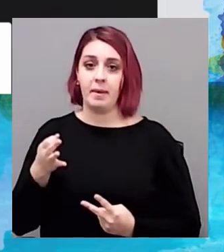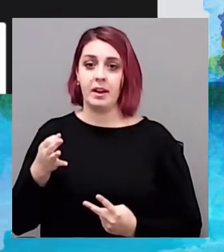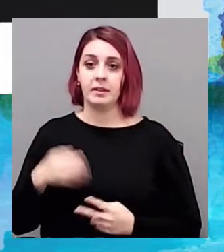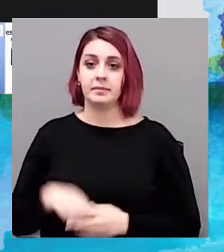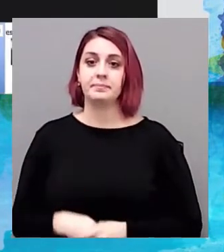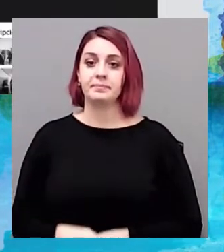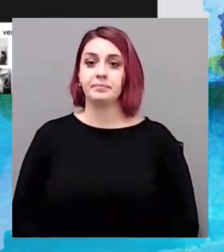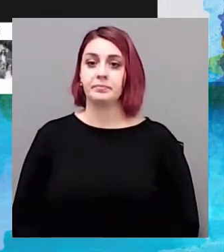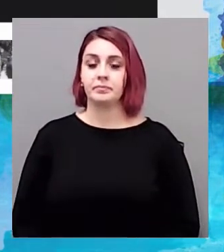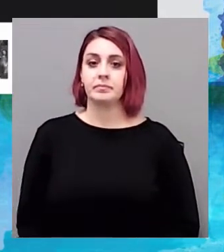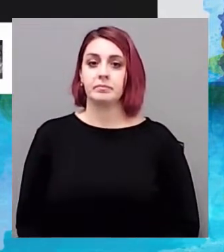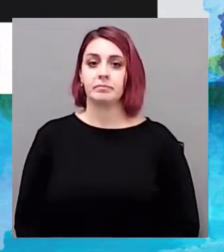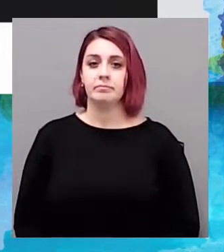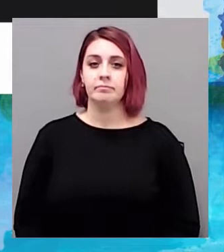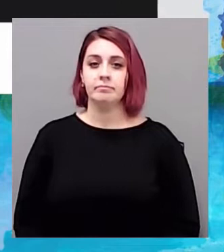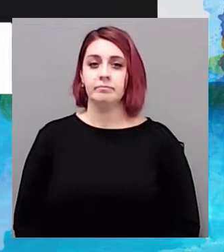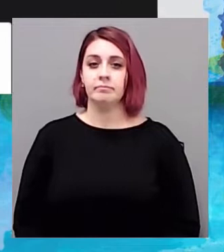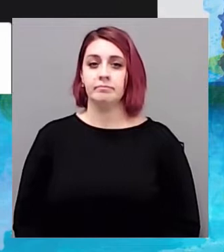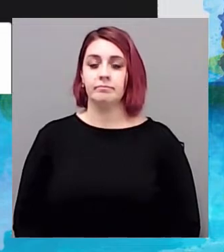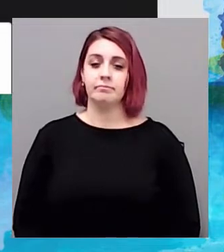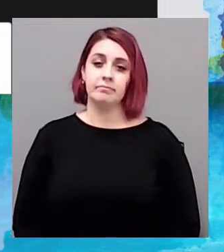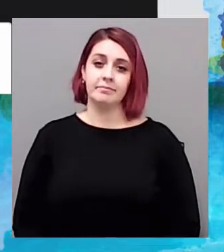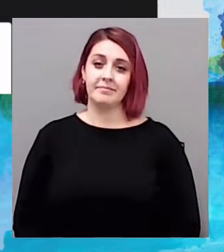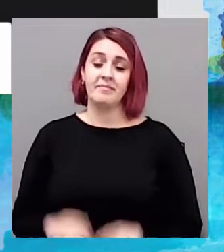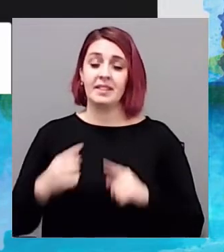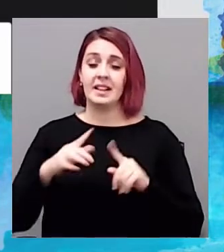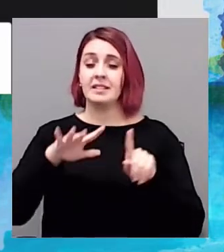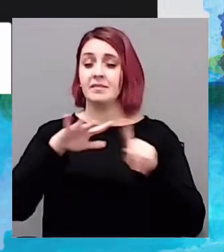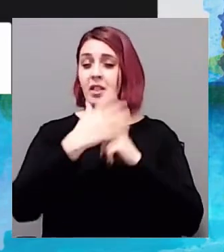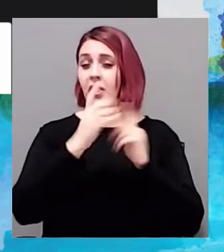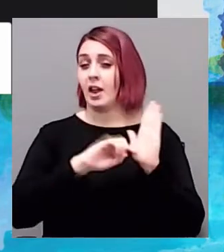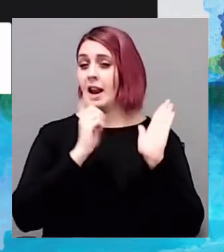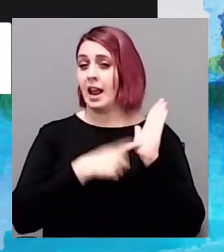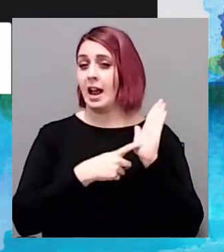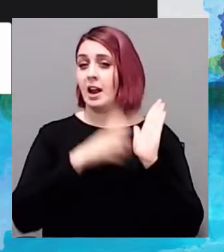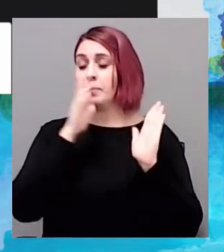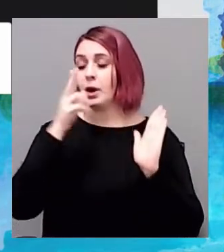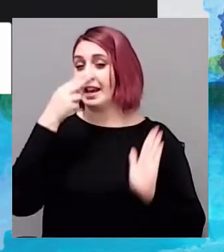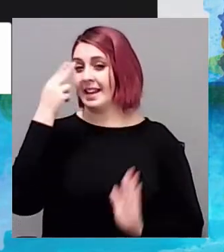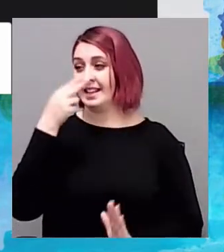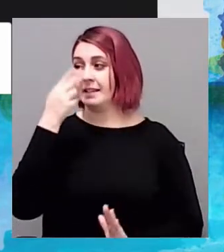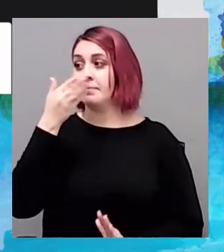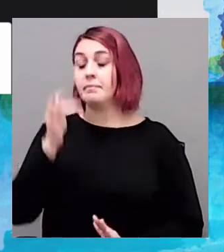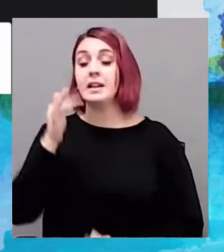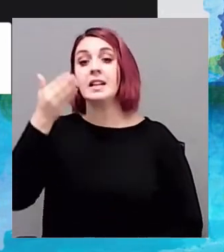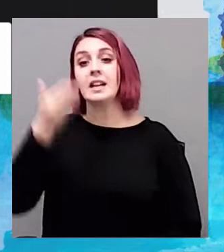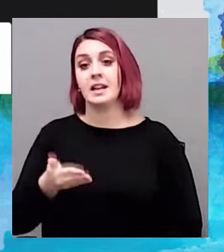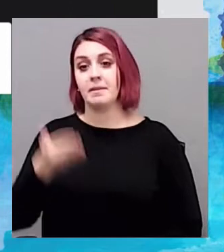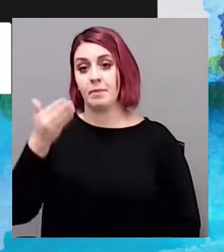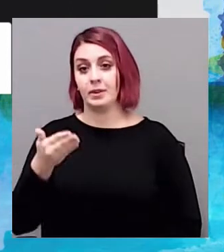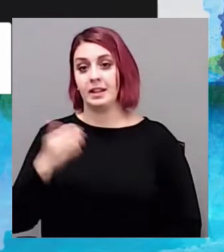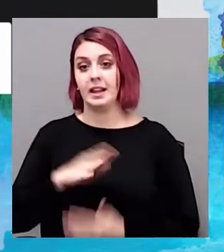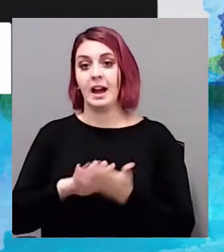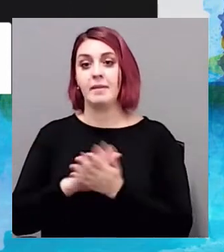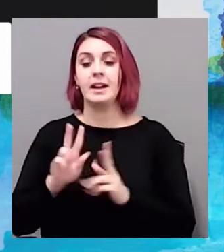And this is something that the institutions just need to do. Now, based on this legal framework, because it's important